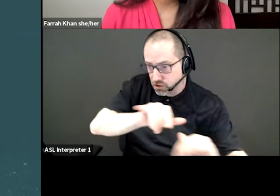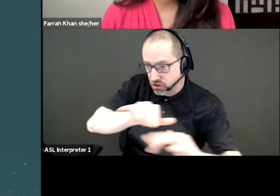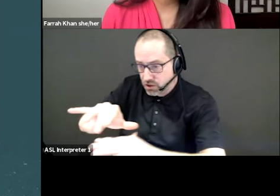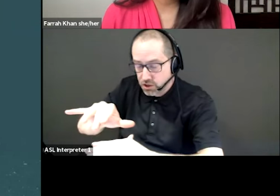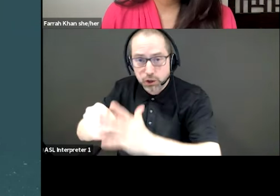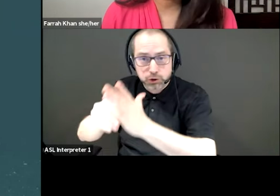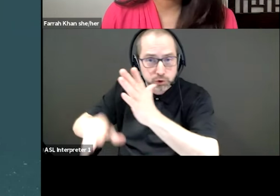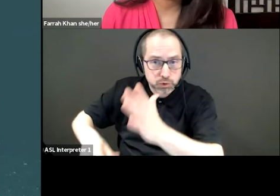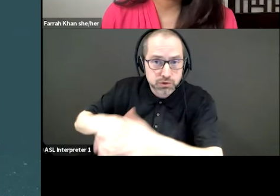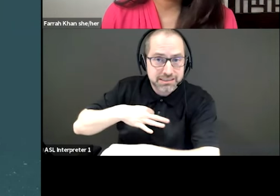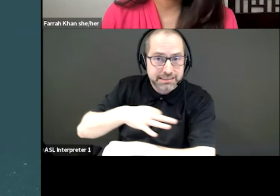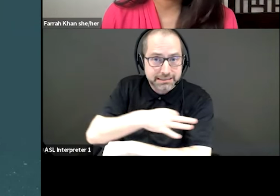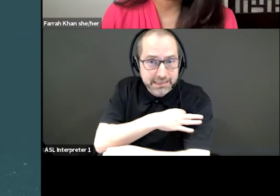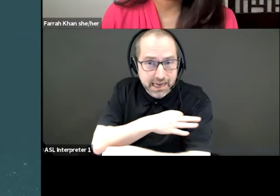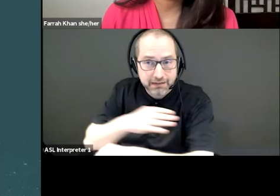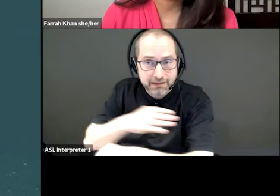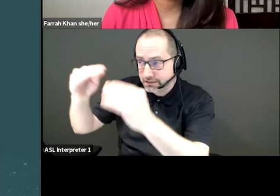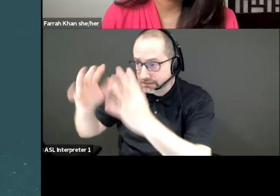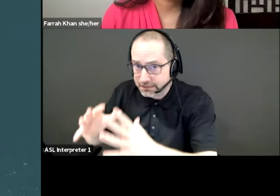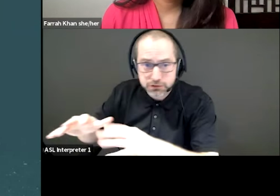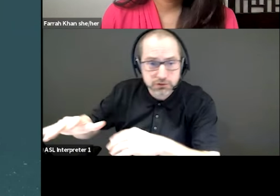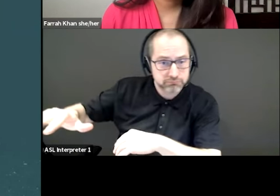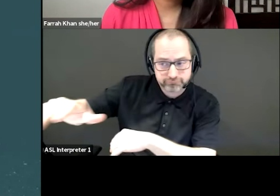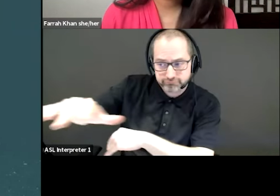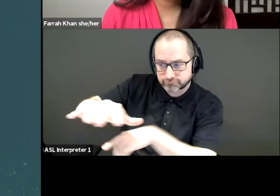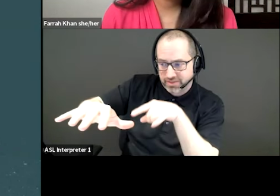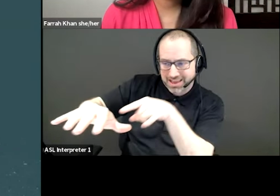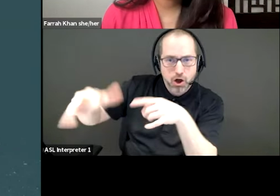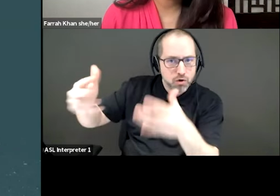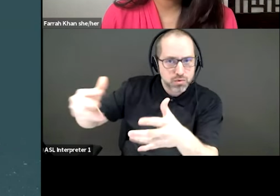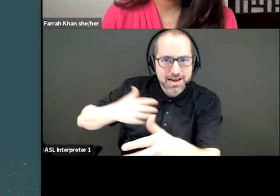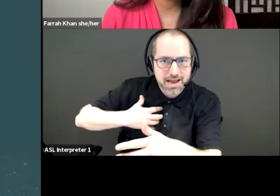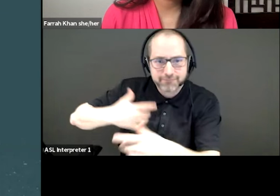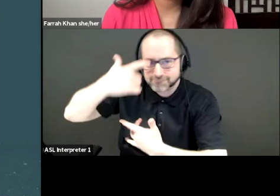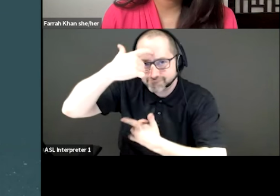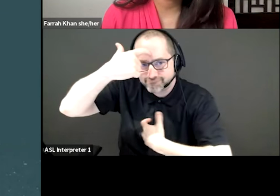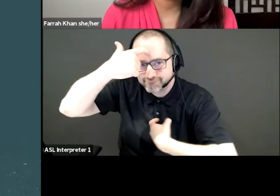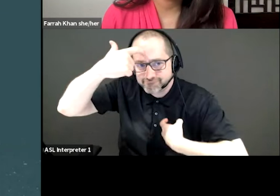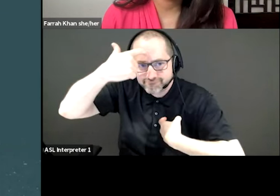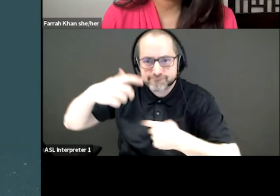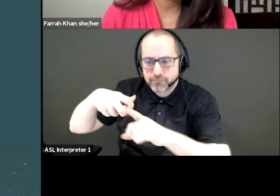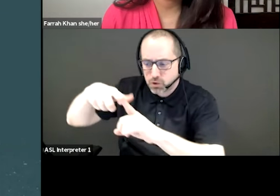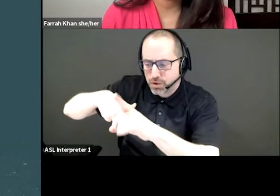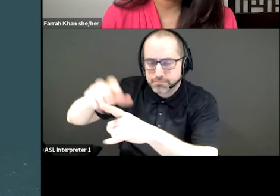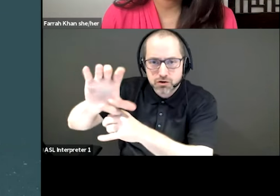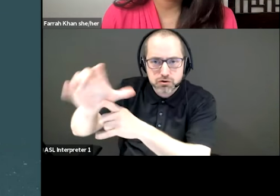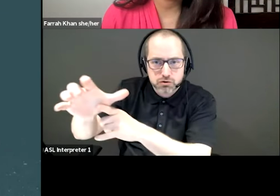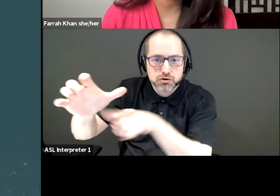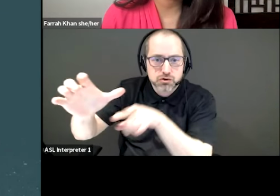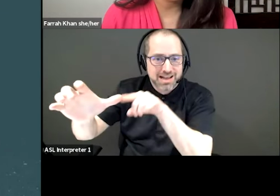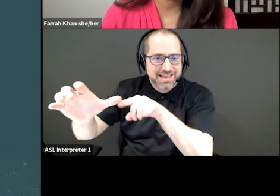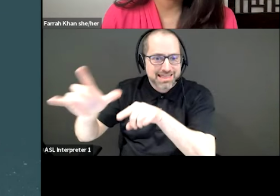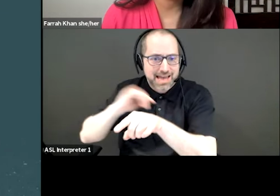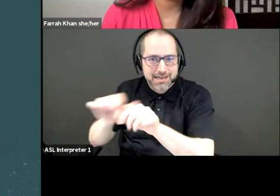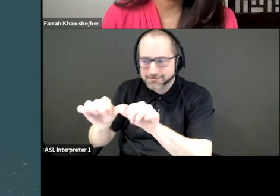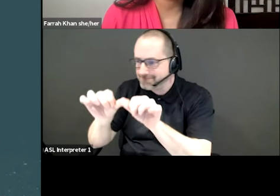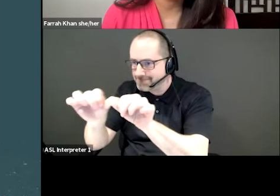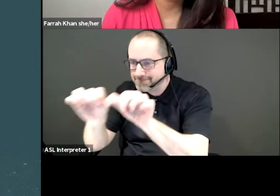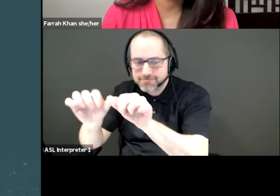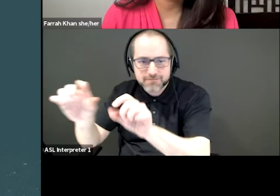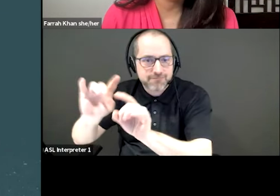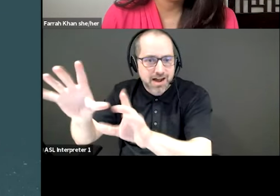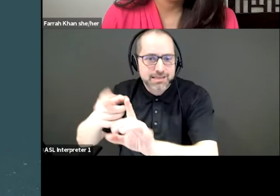with an existing relationship to rape culture. Sexual violence is just one manifestation of the continuum of violence wrought by